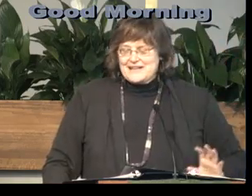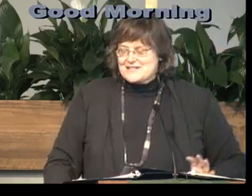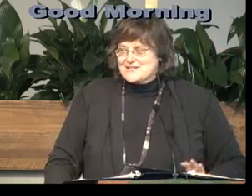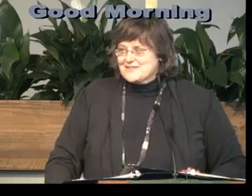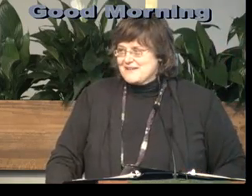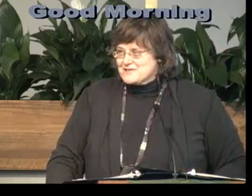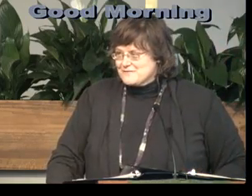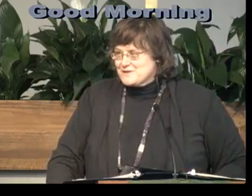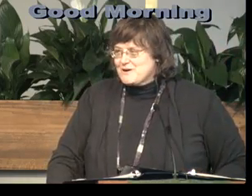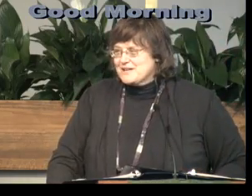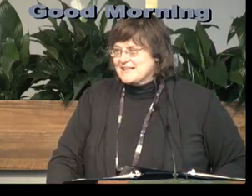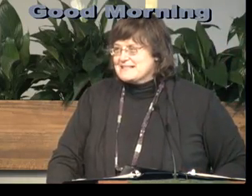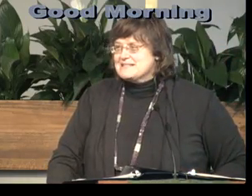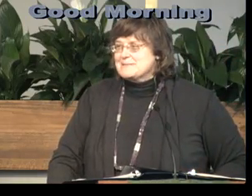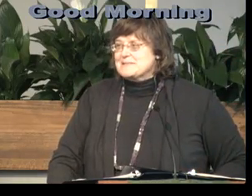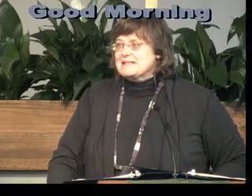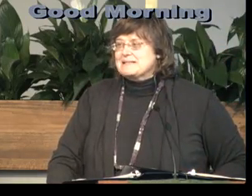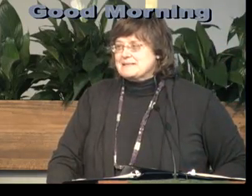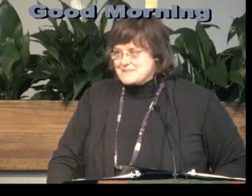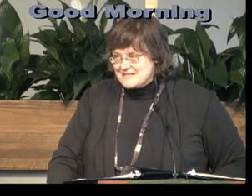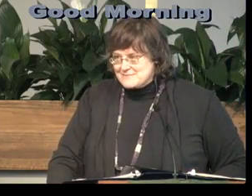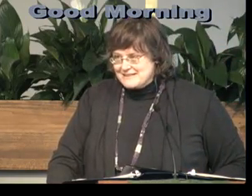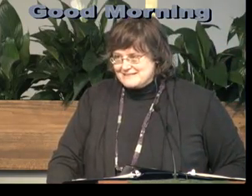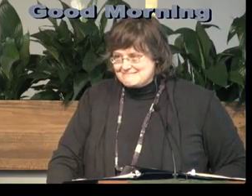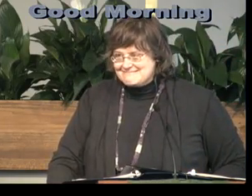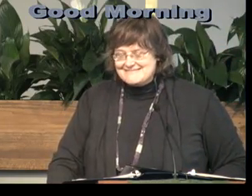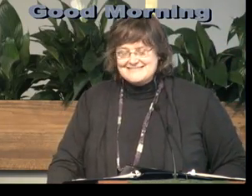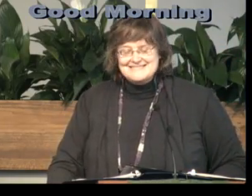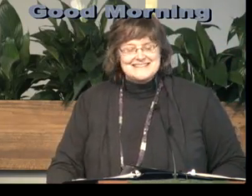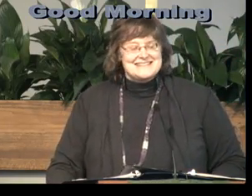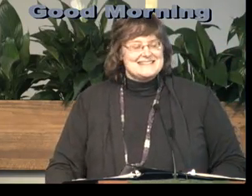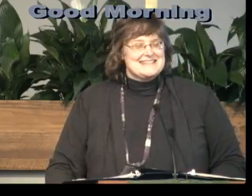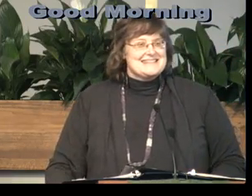of congregational life, so if you want to get something done, come see me,